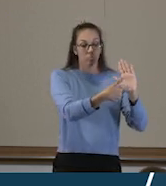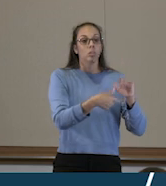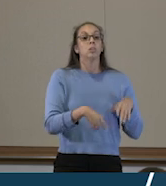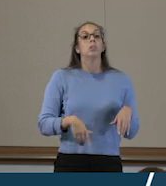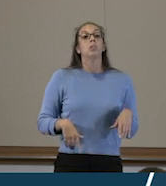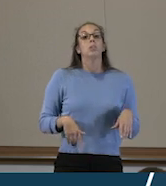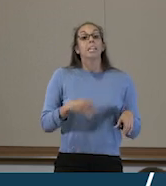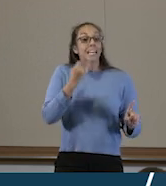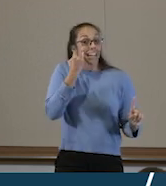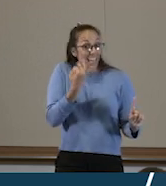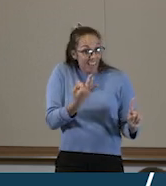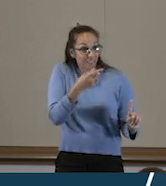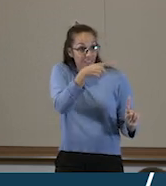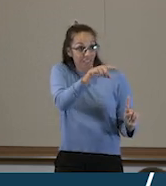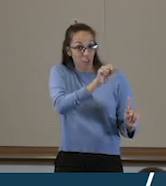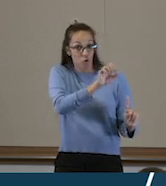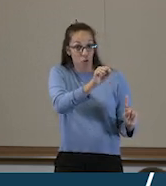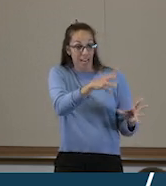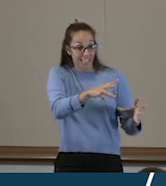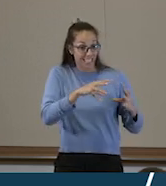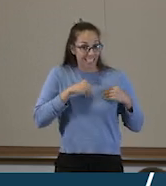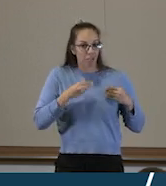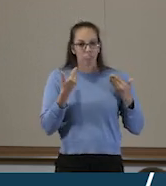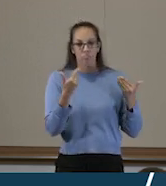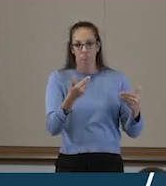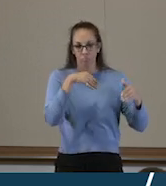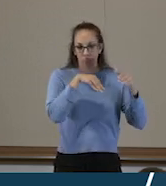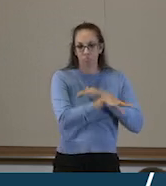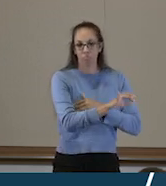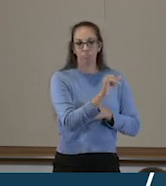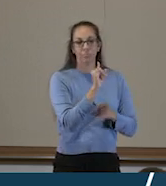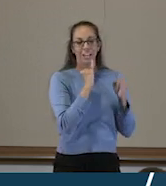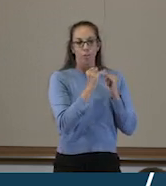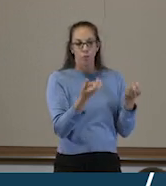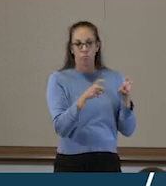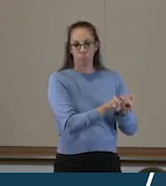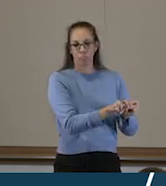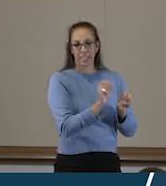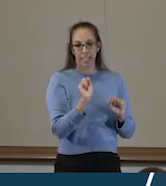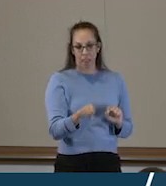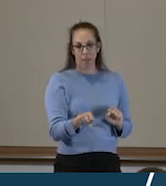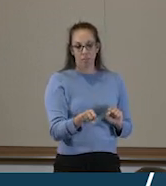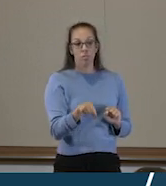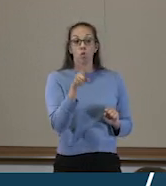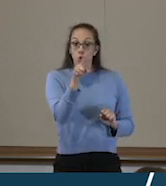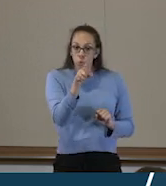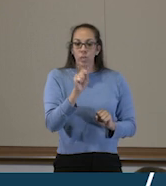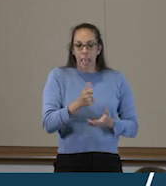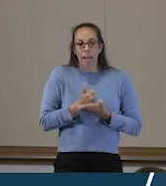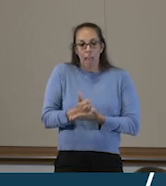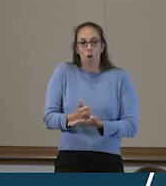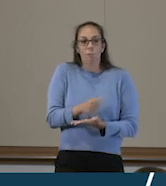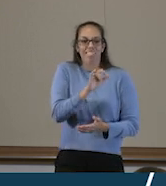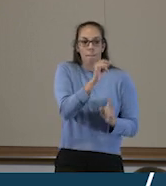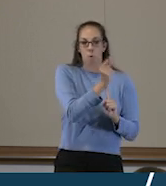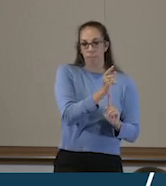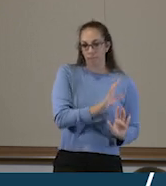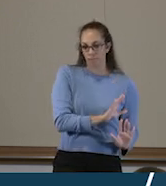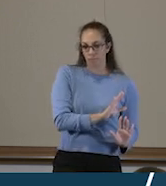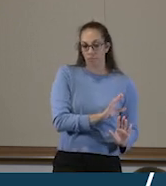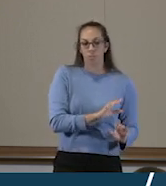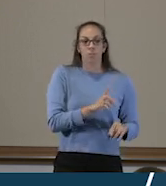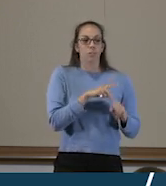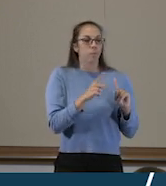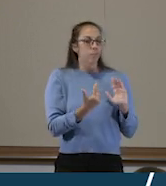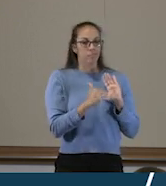If they accept it, you can go into that interview and you can help the individual make decisions. And I don't know your